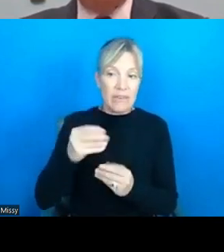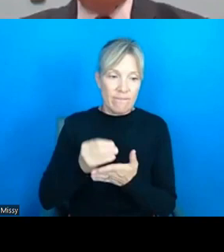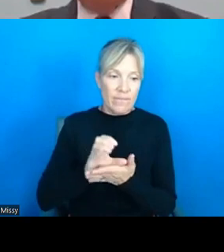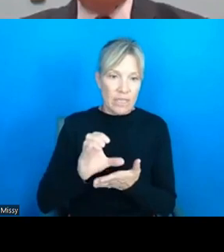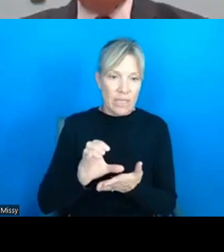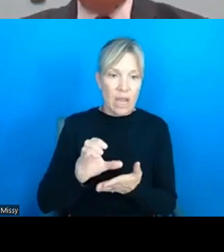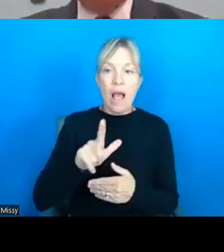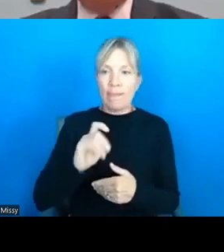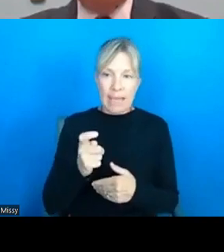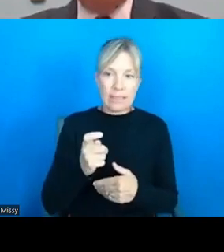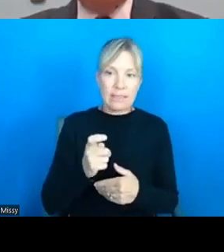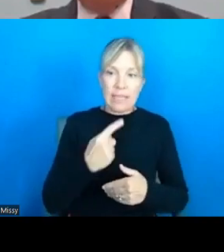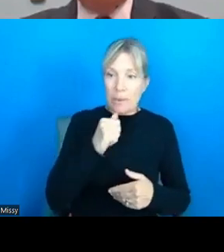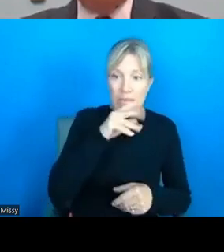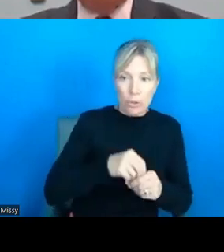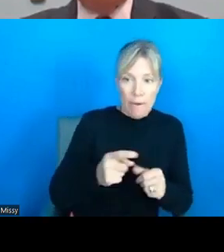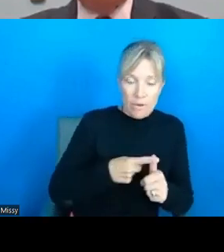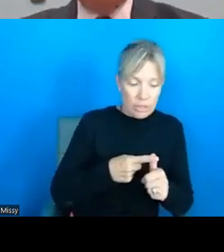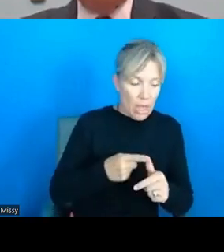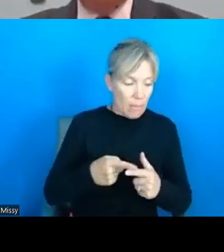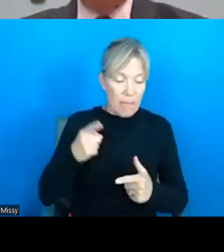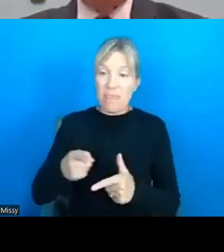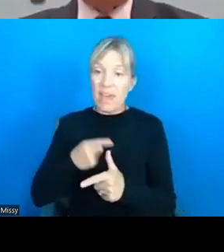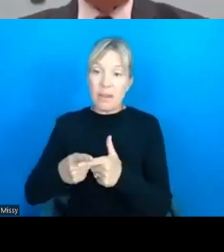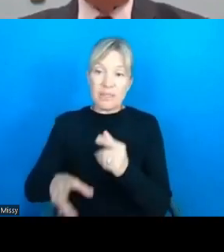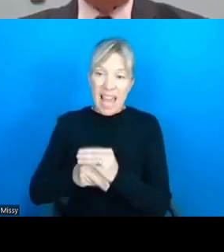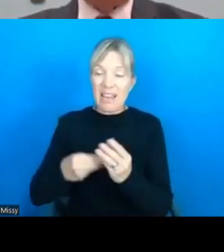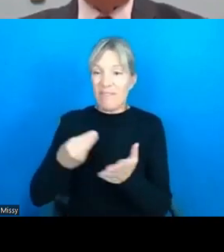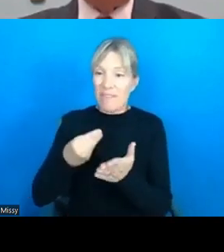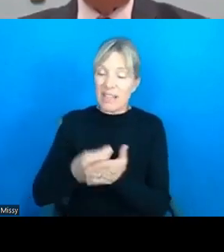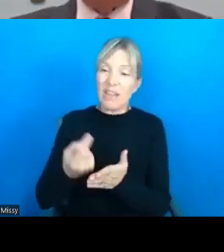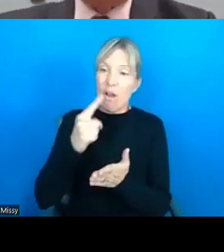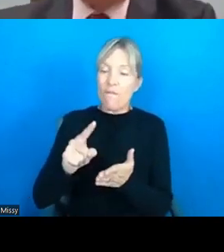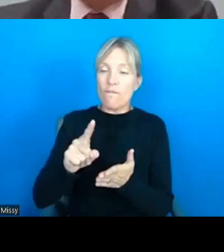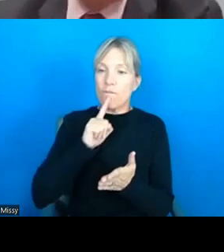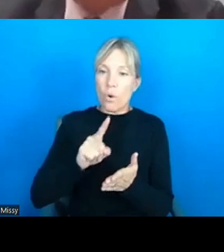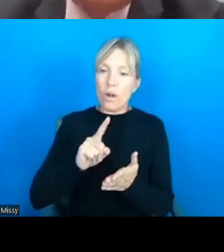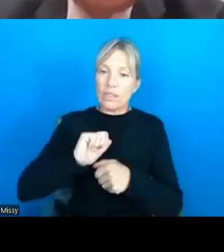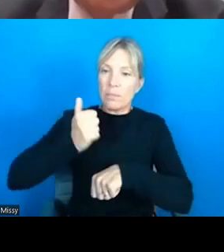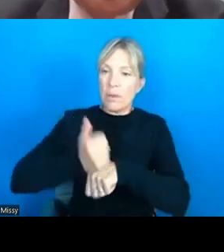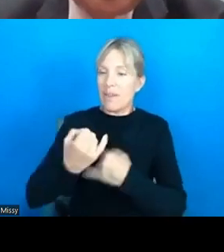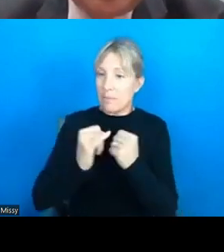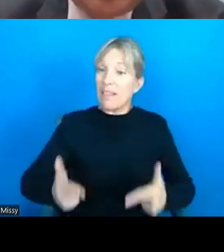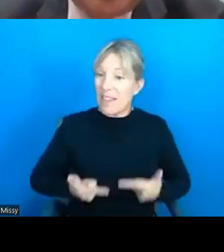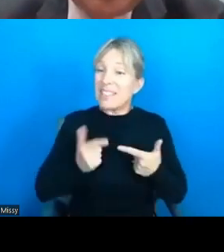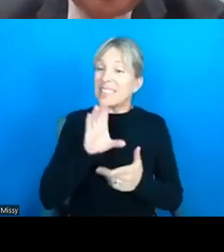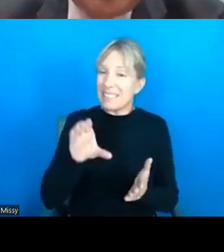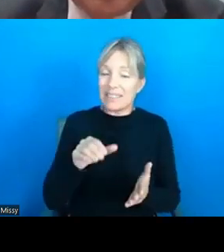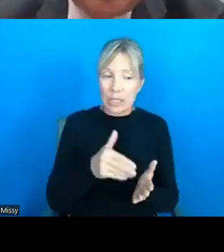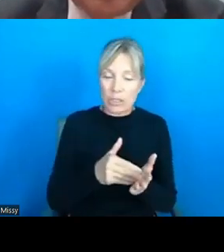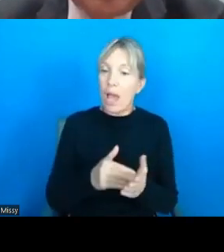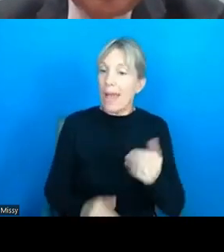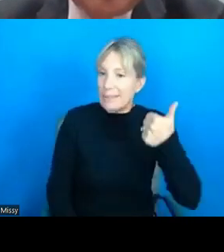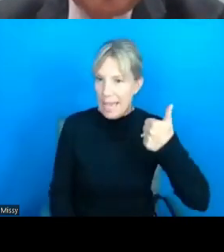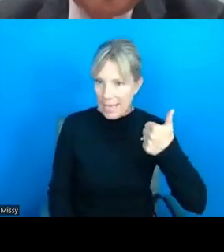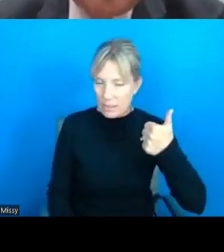excluded initially, that enabled funding for the actual funding for the establishment of independent living centers. There were 10